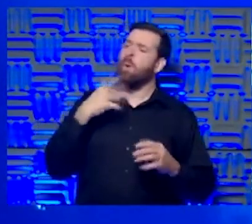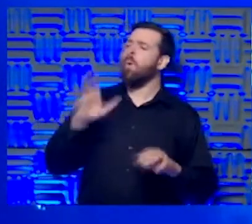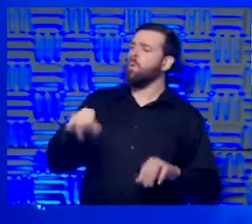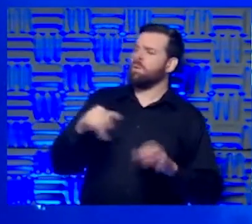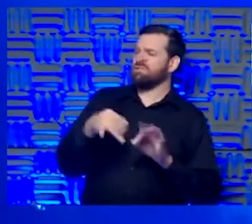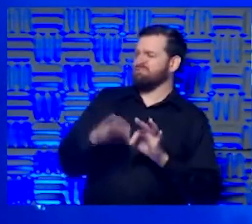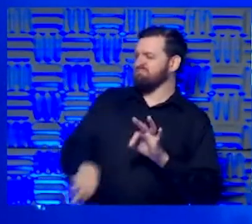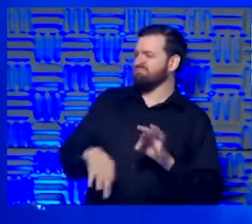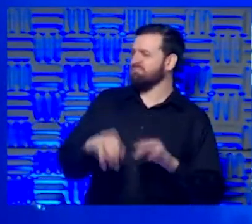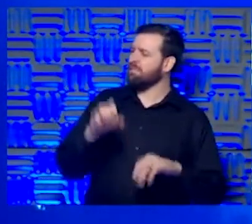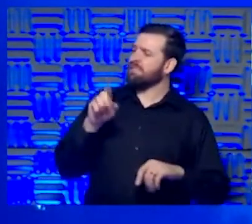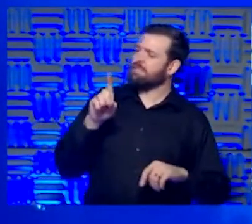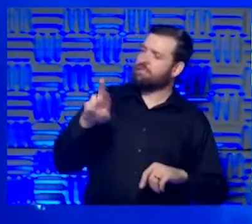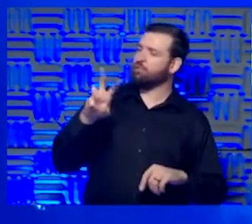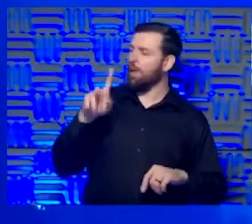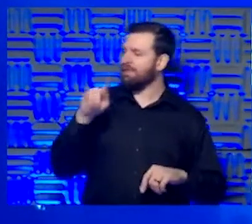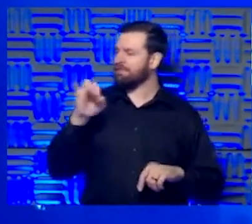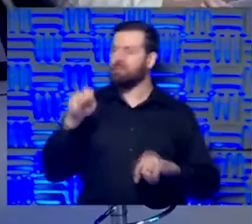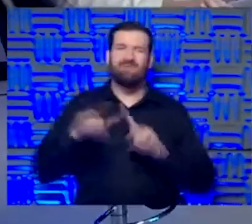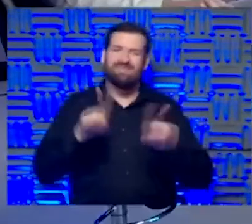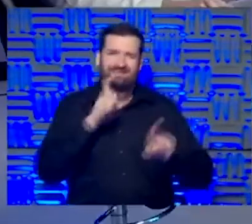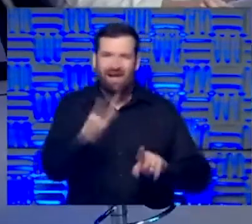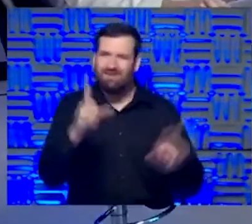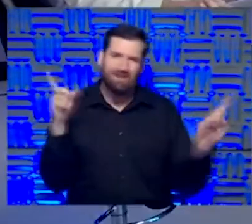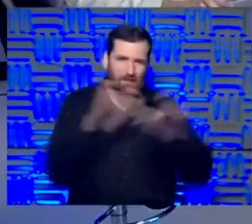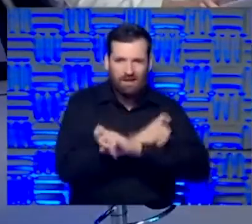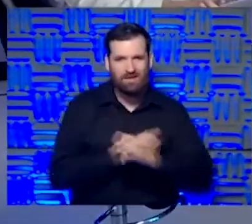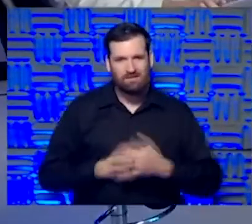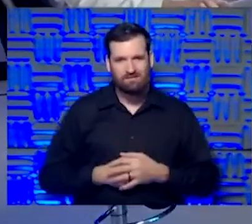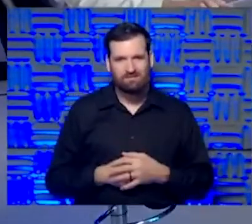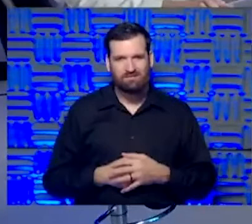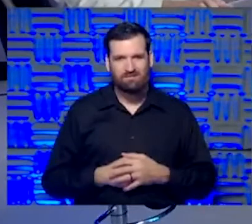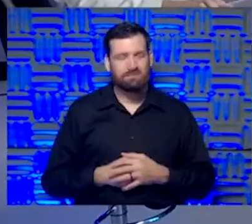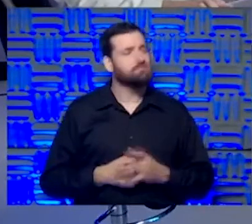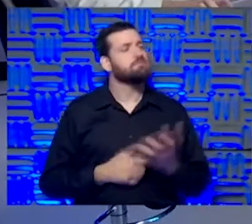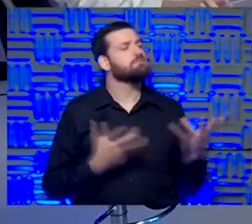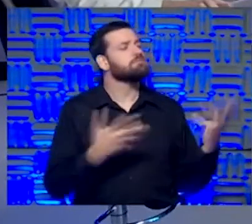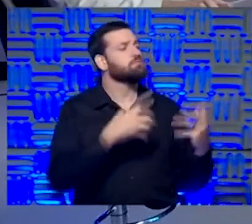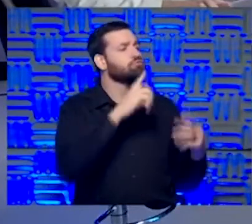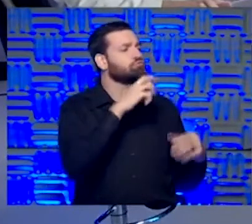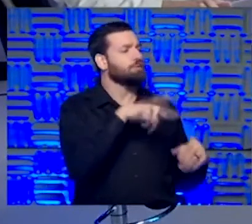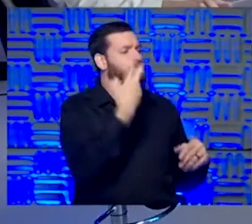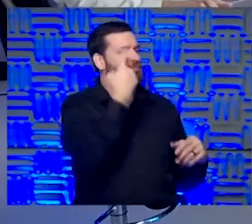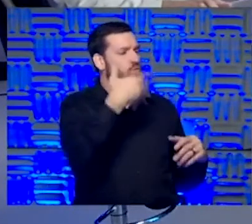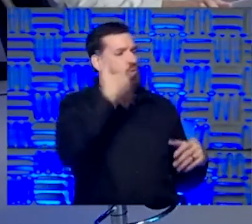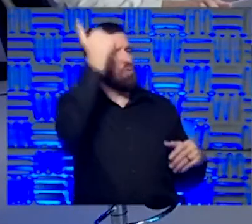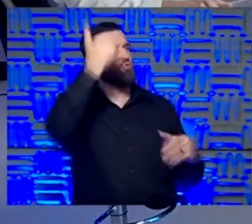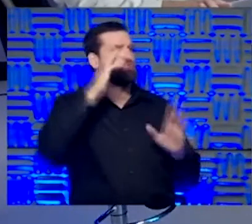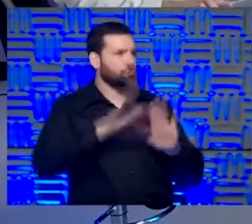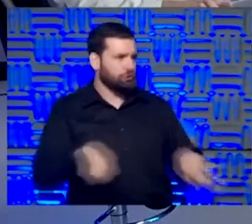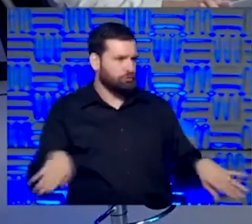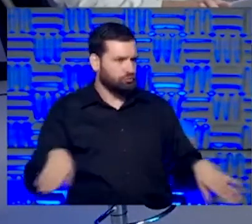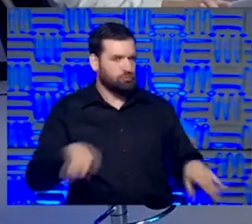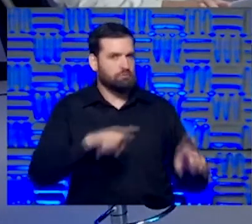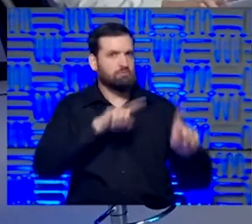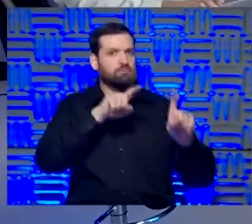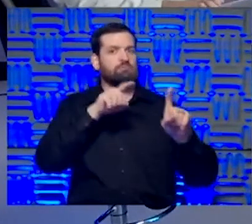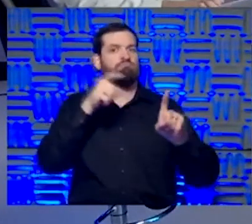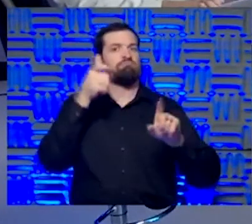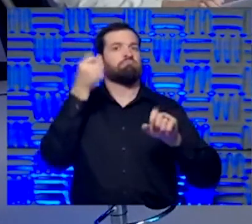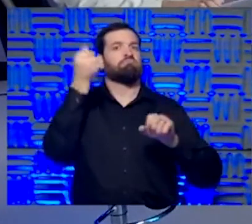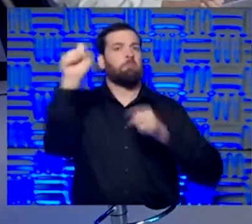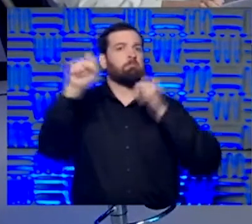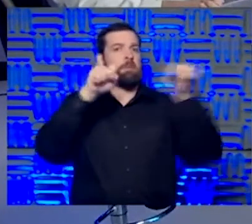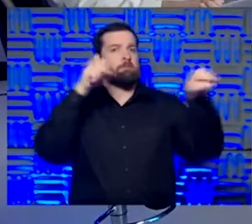think it's actually pretty darn complicated. What is the risk of older children that are going to the protests